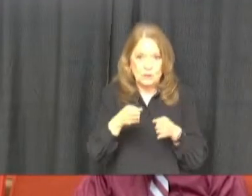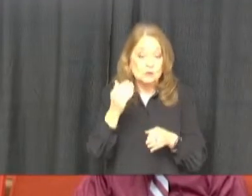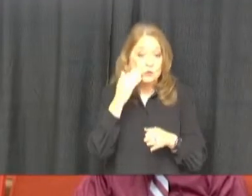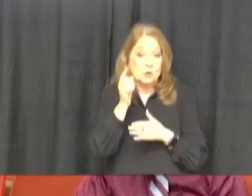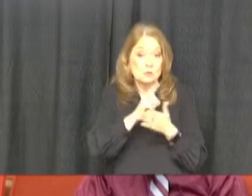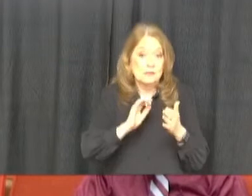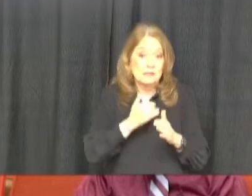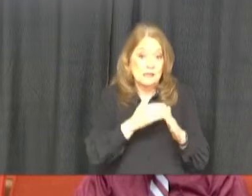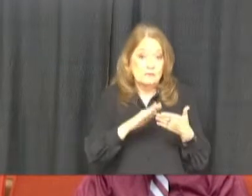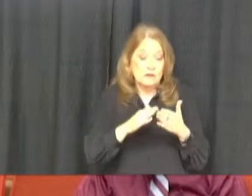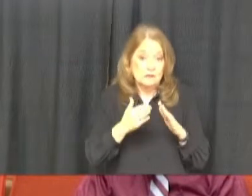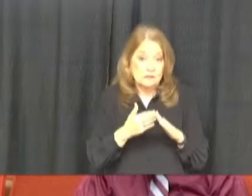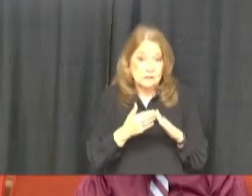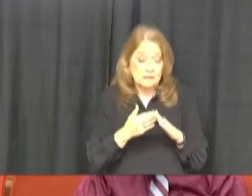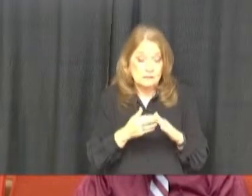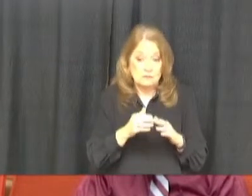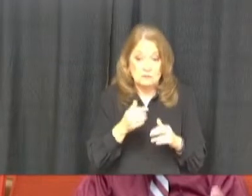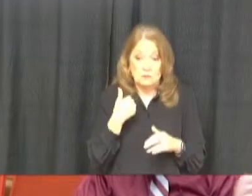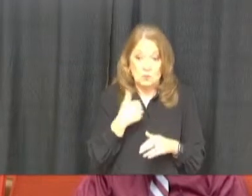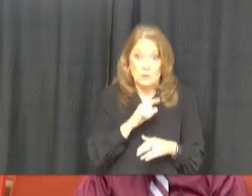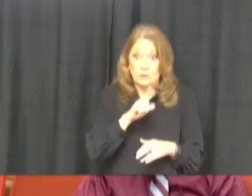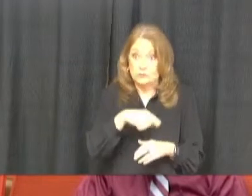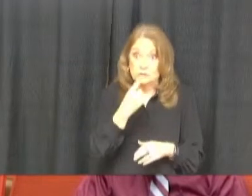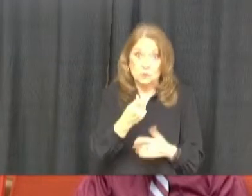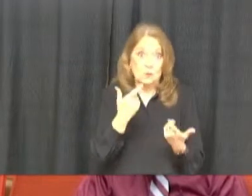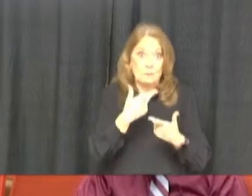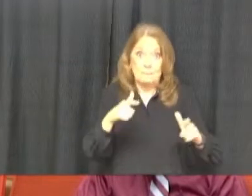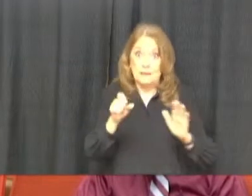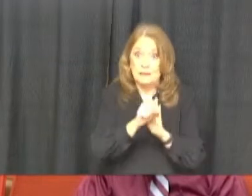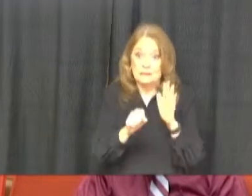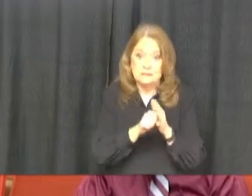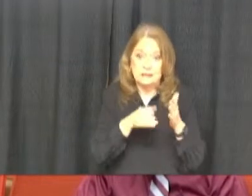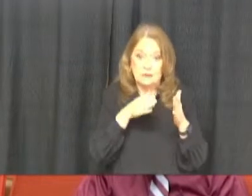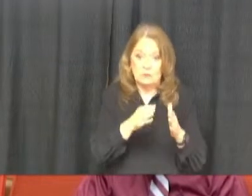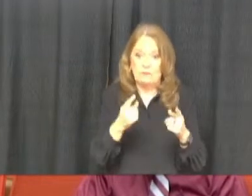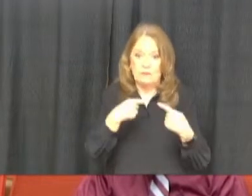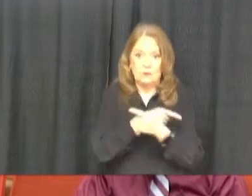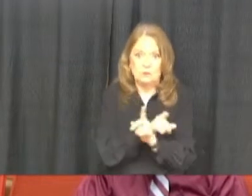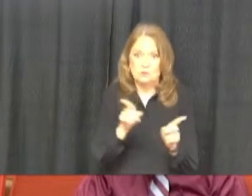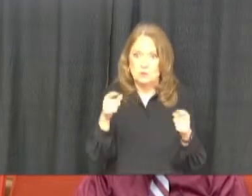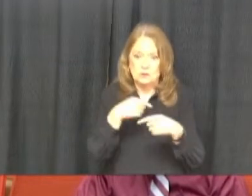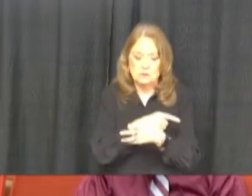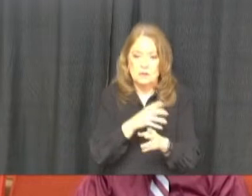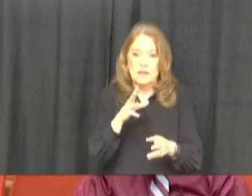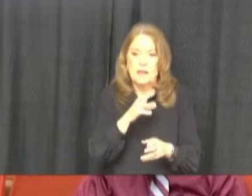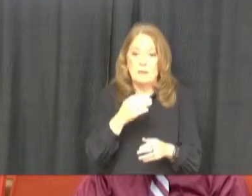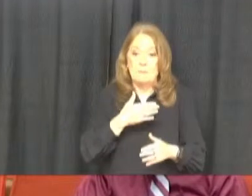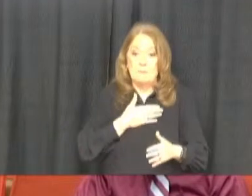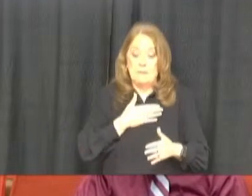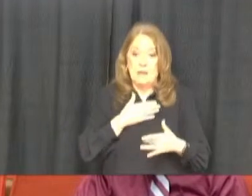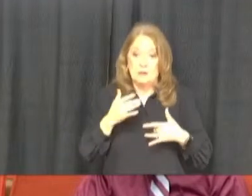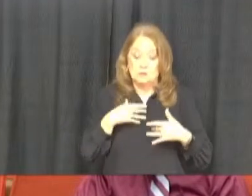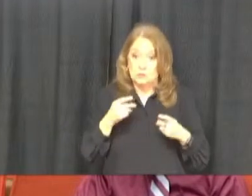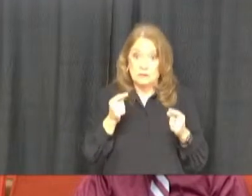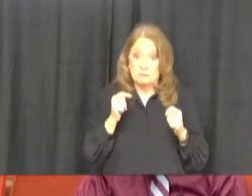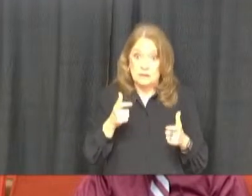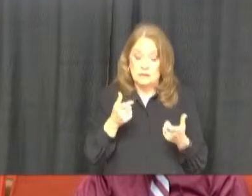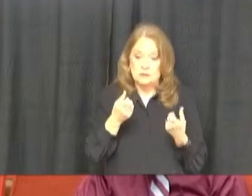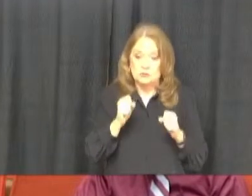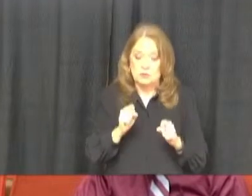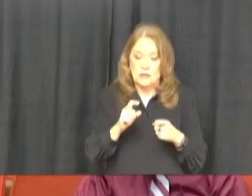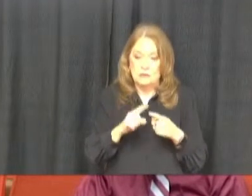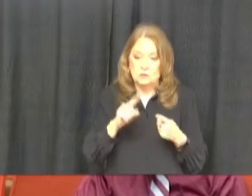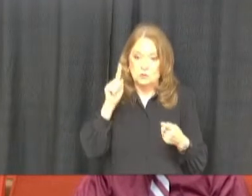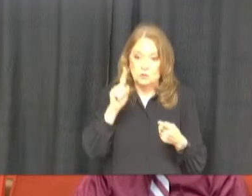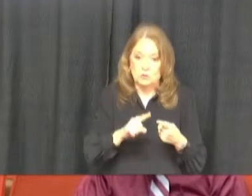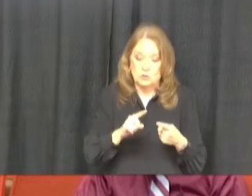of our city. We are nothing but one big state route. They crisscross all over the place. And my concern immediately is to try to curb